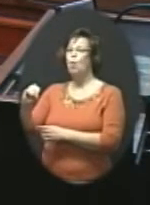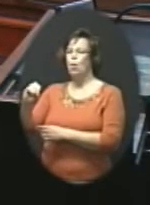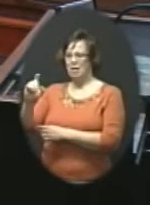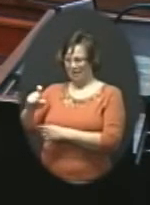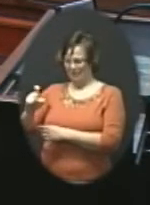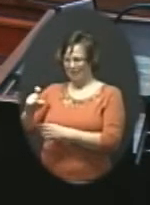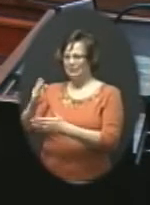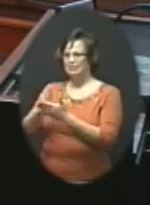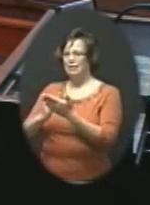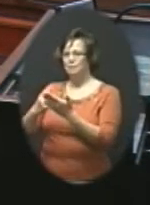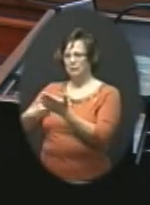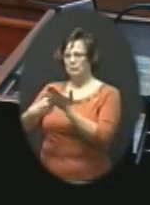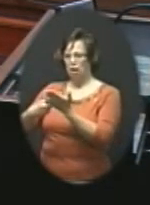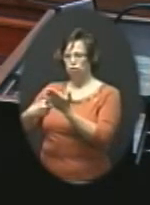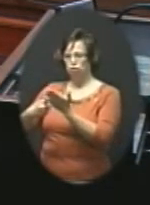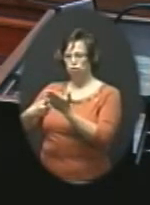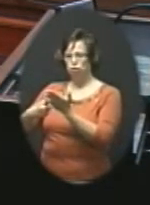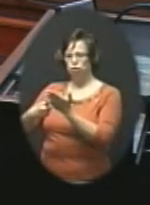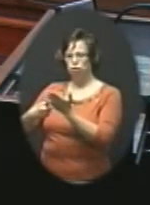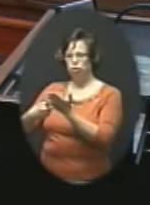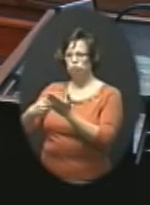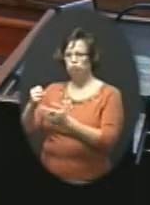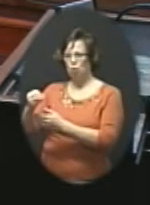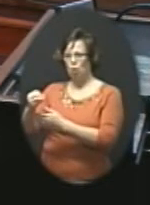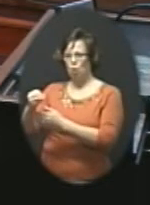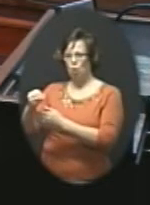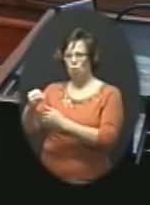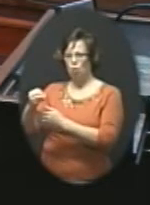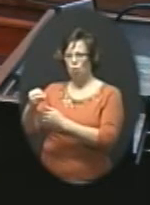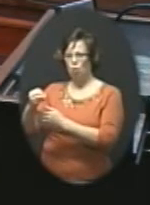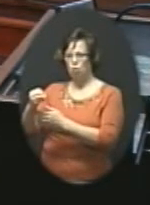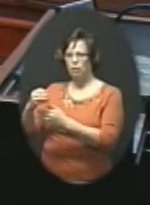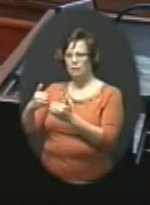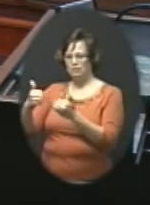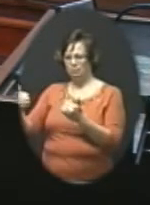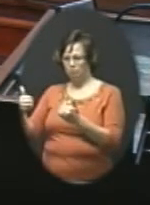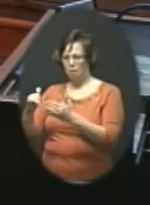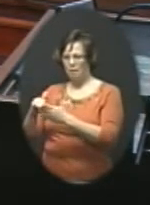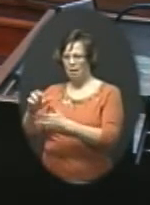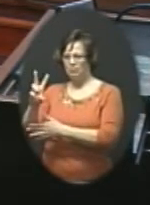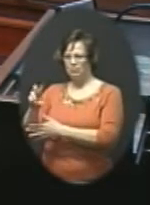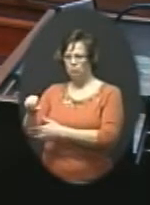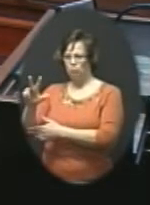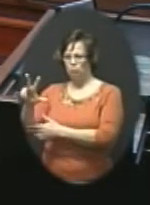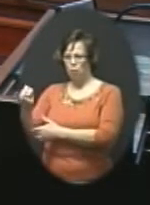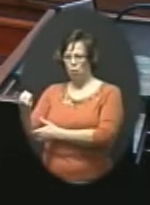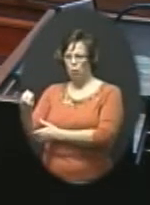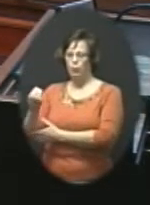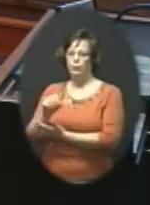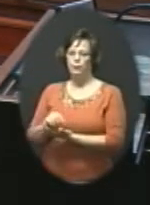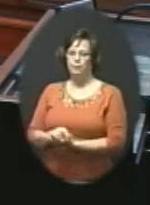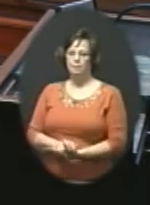some discussion. So let's pull it. Okay.